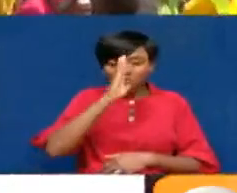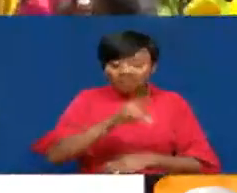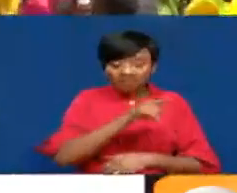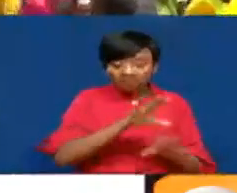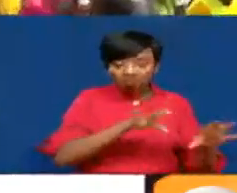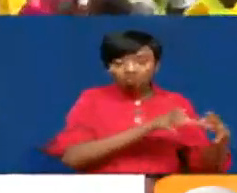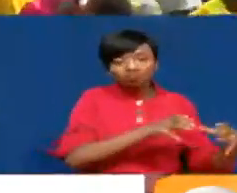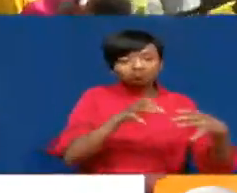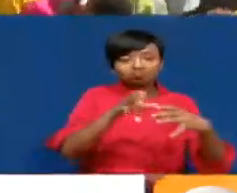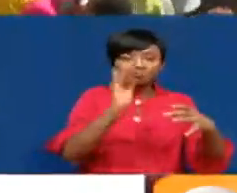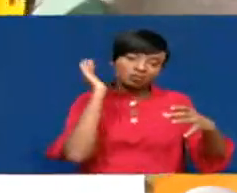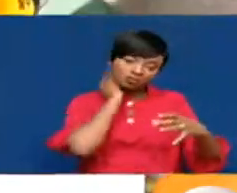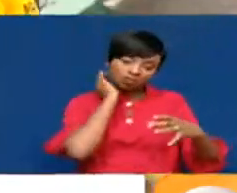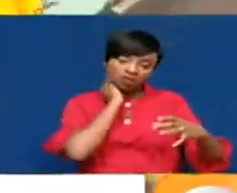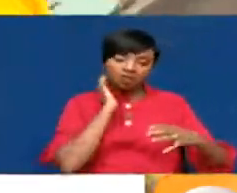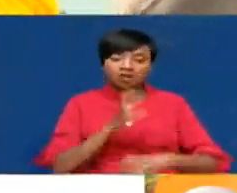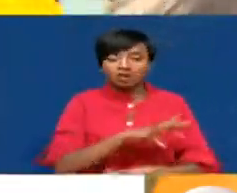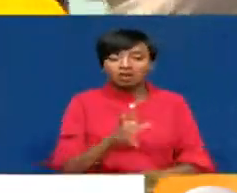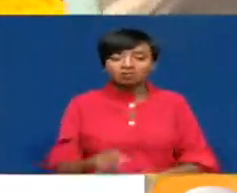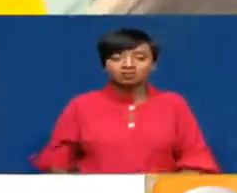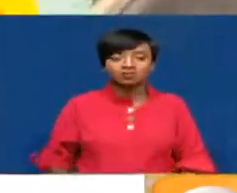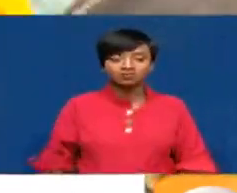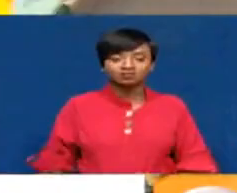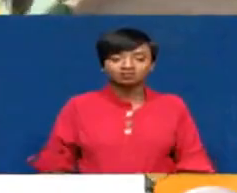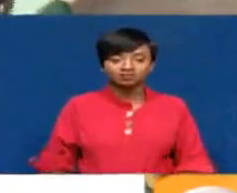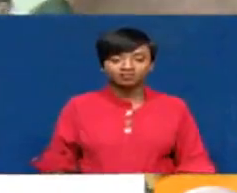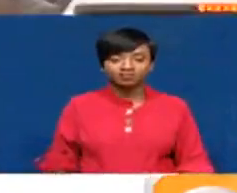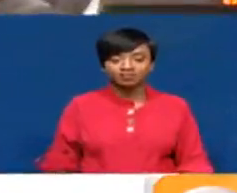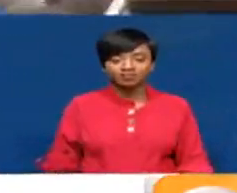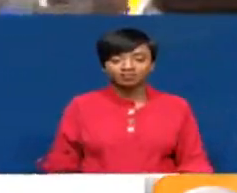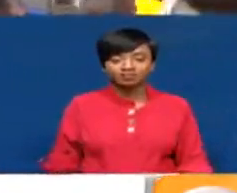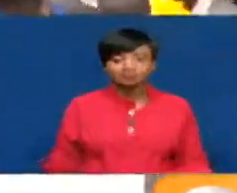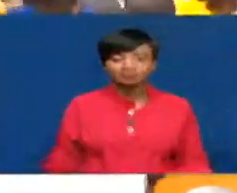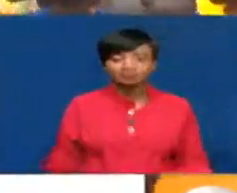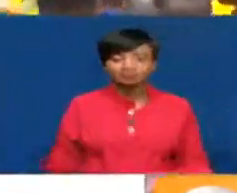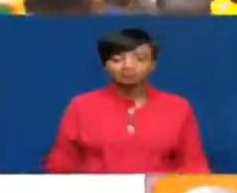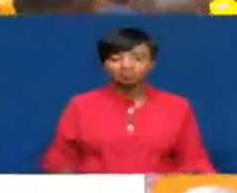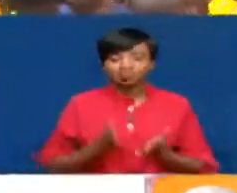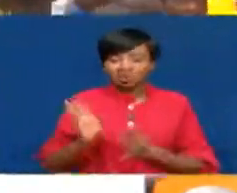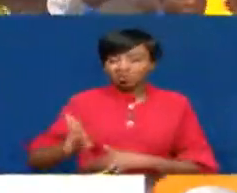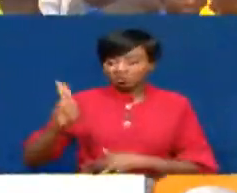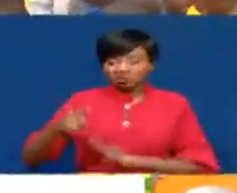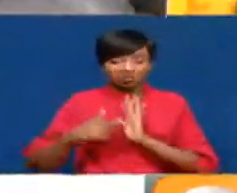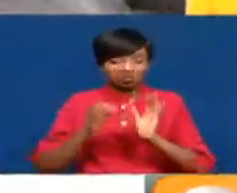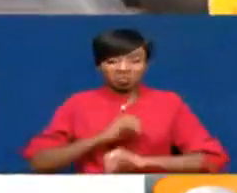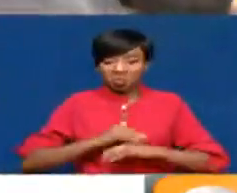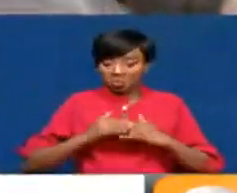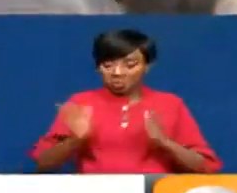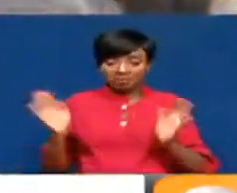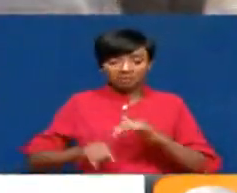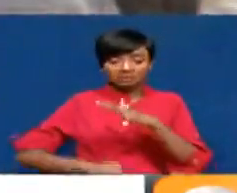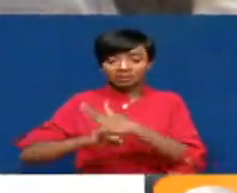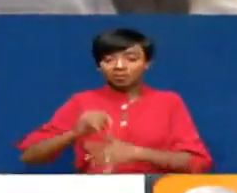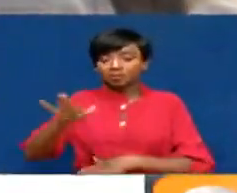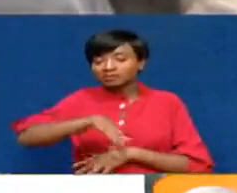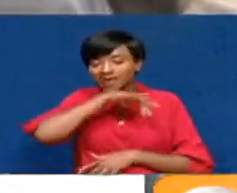Kwanza will campaign in Murang'a County. Kazi ni kazi. With President Uhuru Kenyatta's support of ODM leader Raila